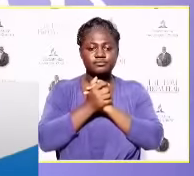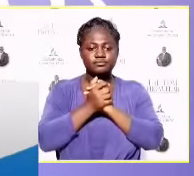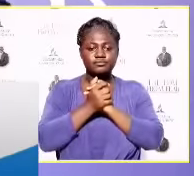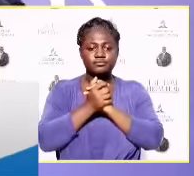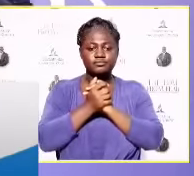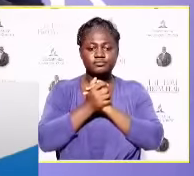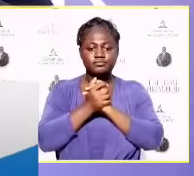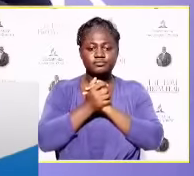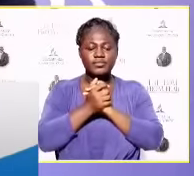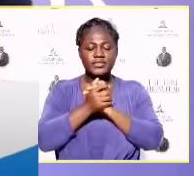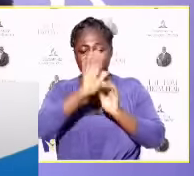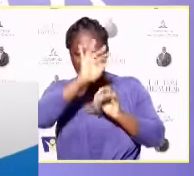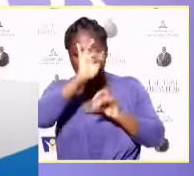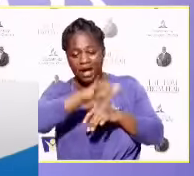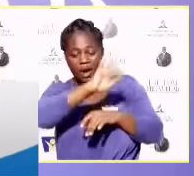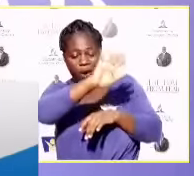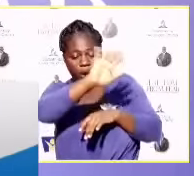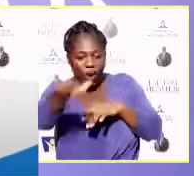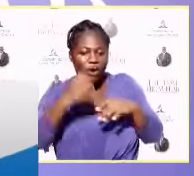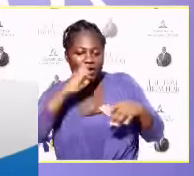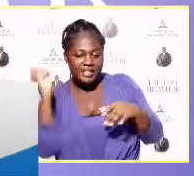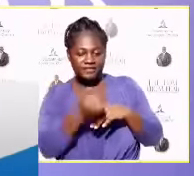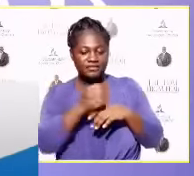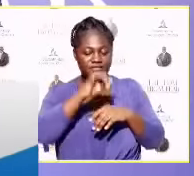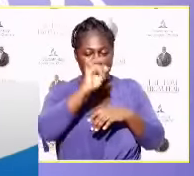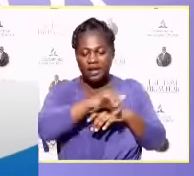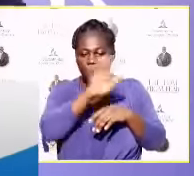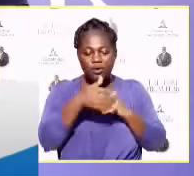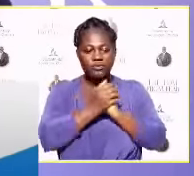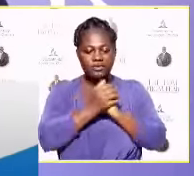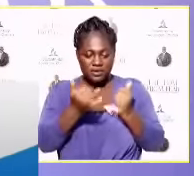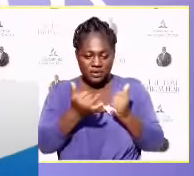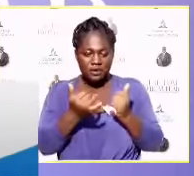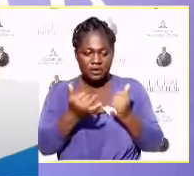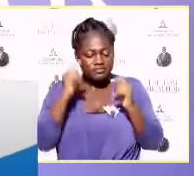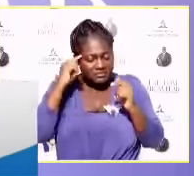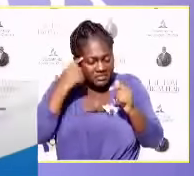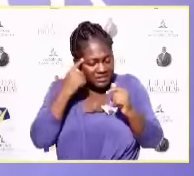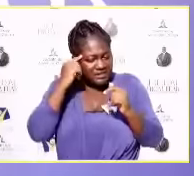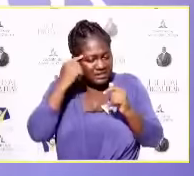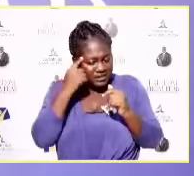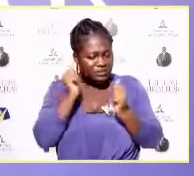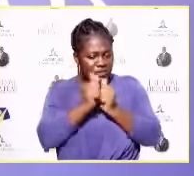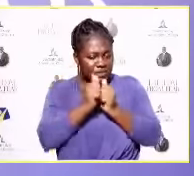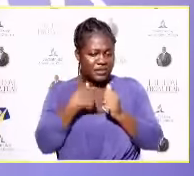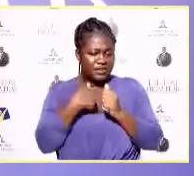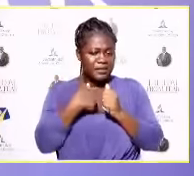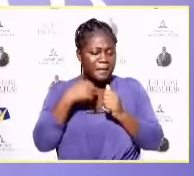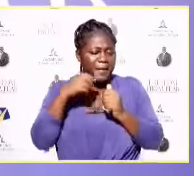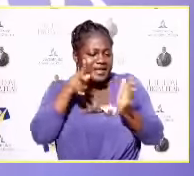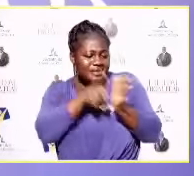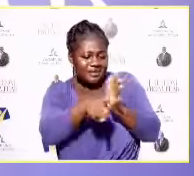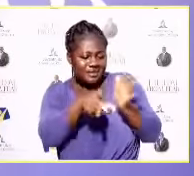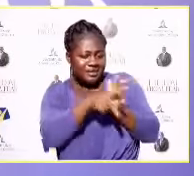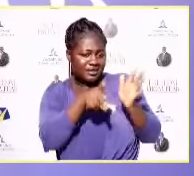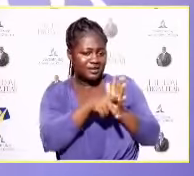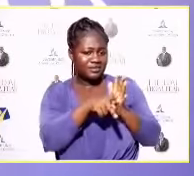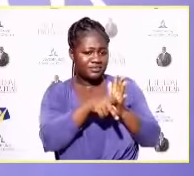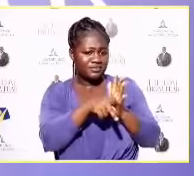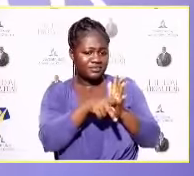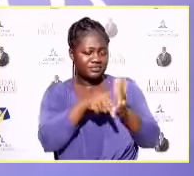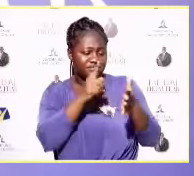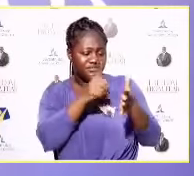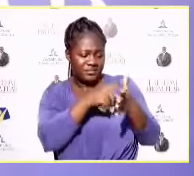That's all evil. Now think with me. Murder. That's